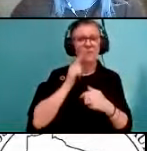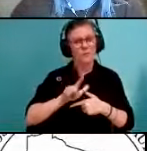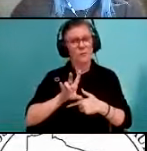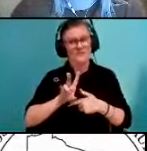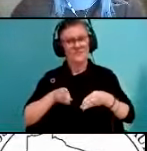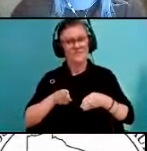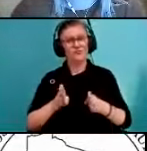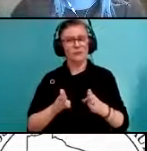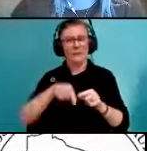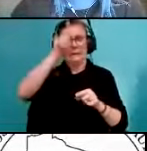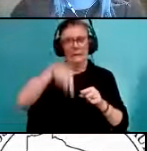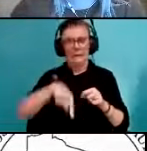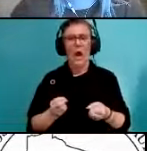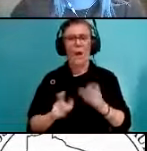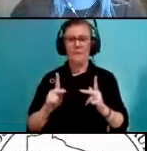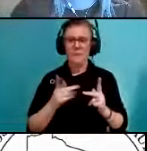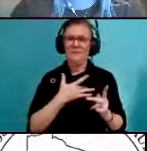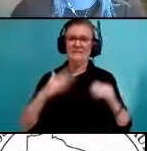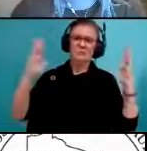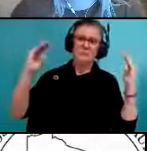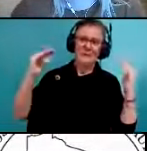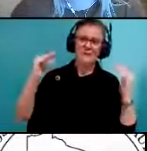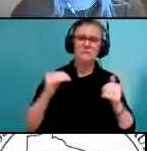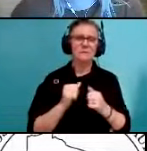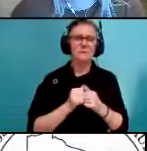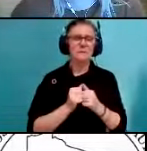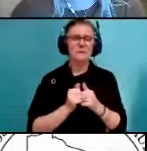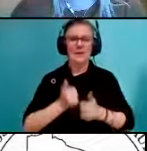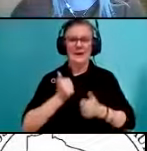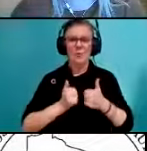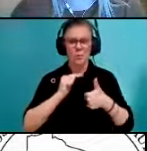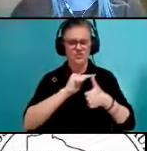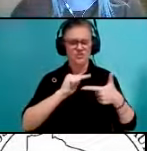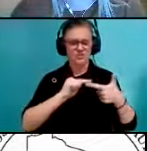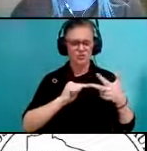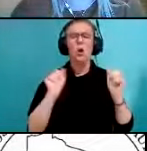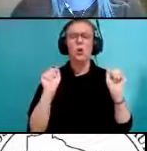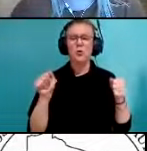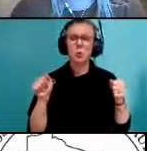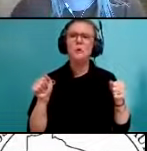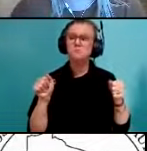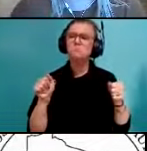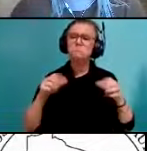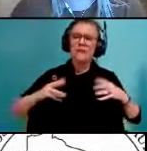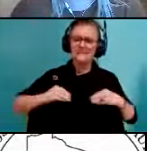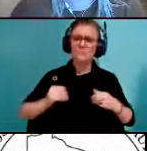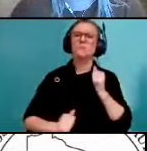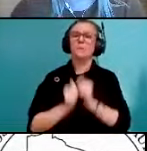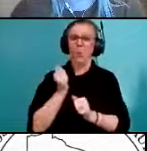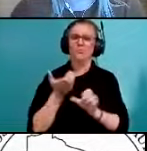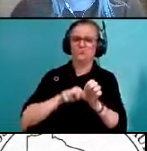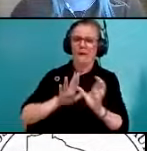many riders do we expect, and which service would be able to handle those riders the